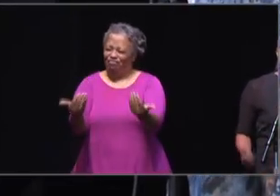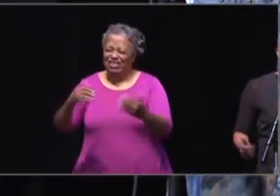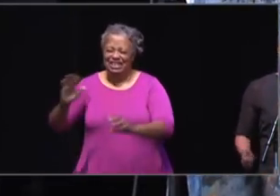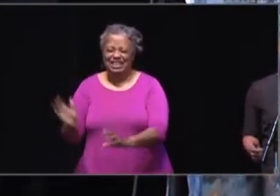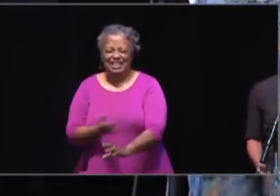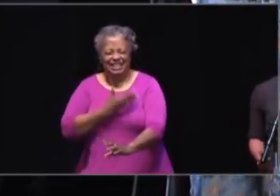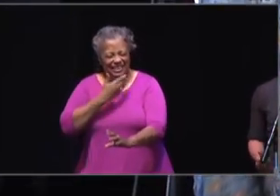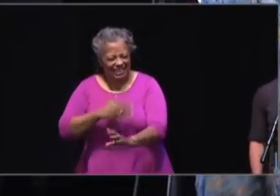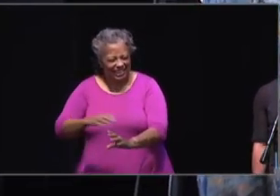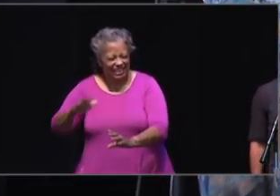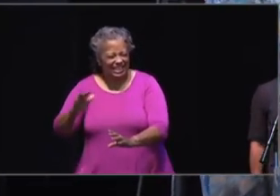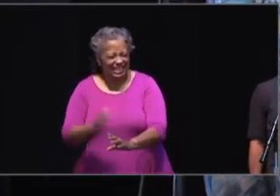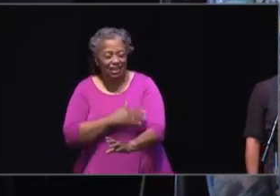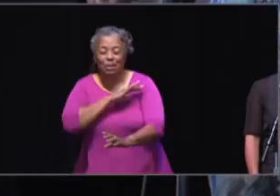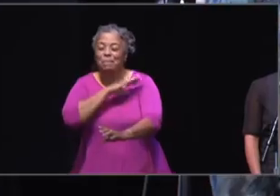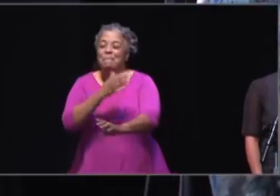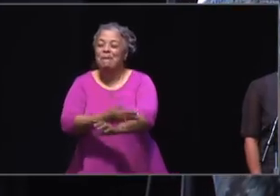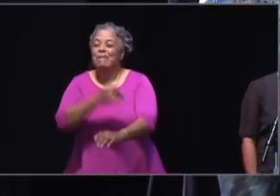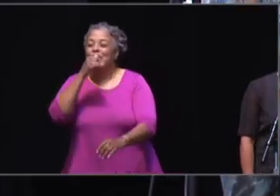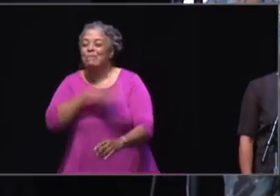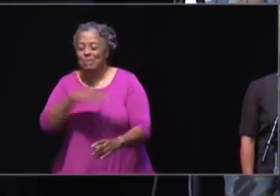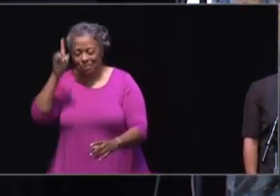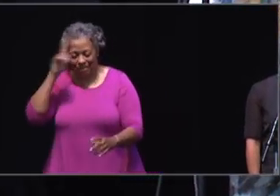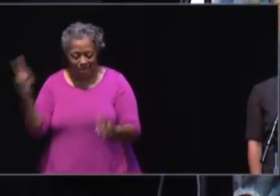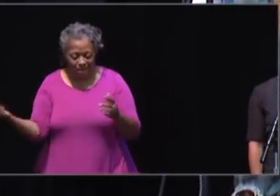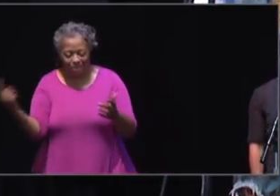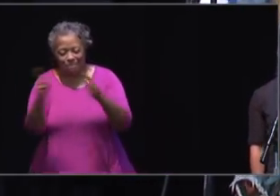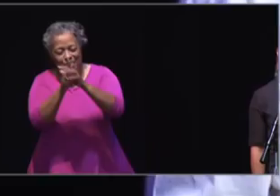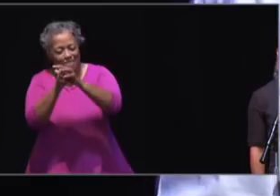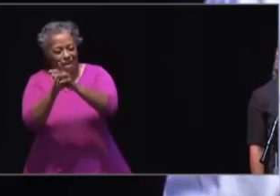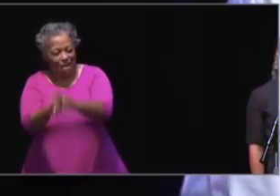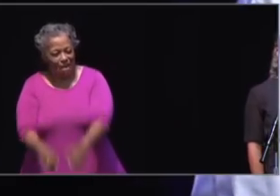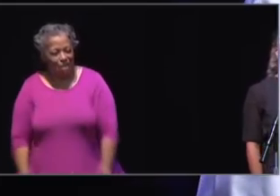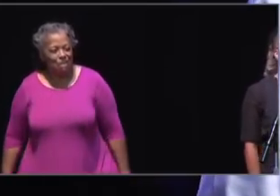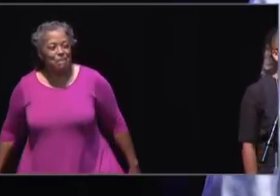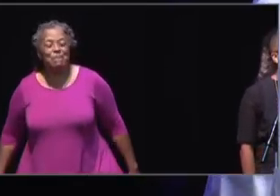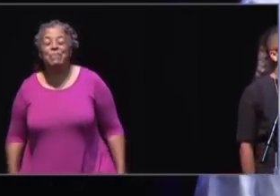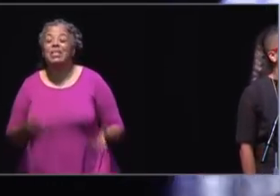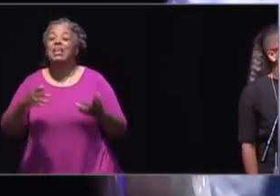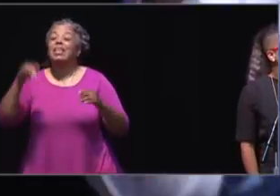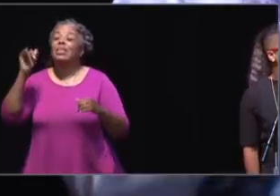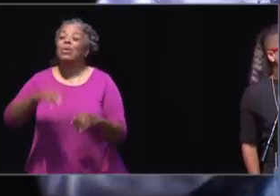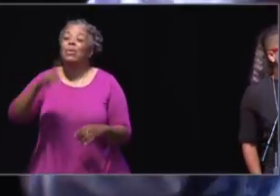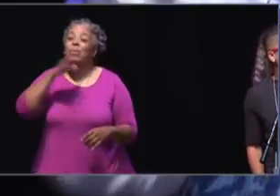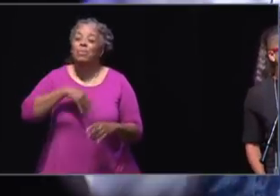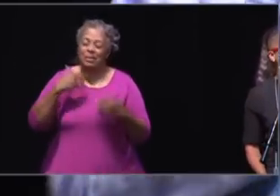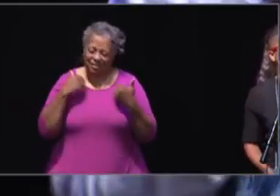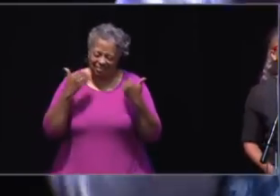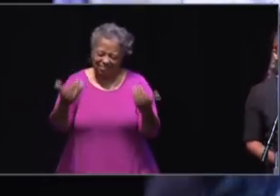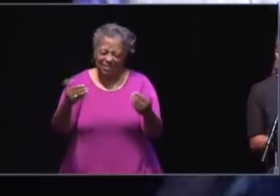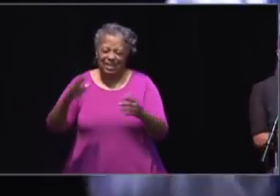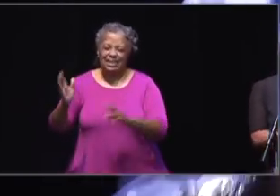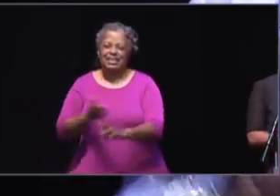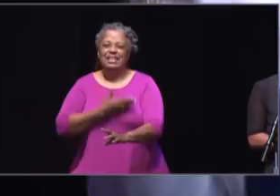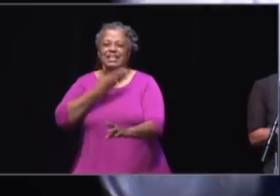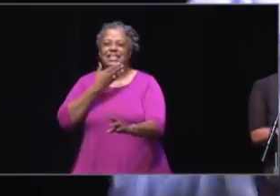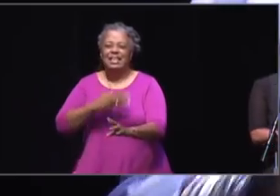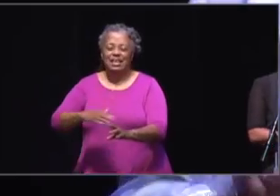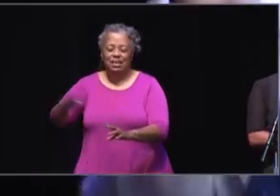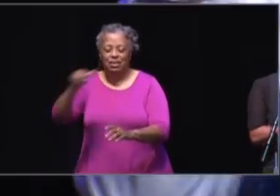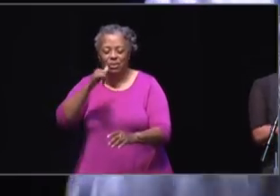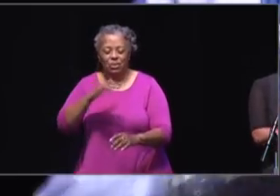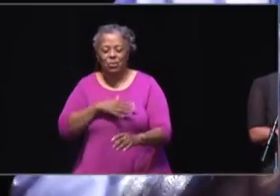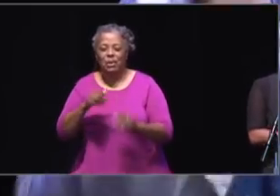sing, sing to the power of the women, come down. Now let us sing, sing to the power of